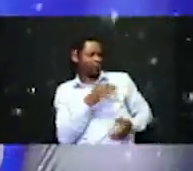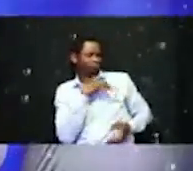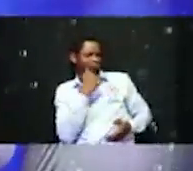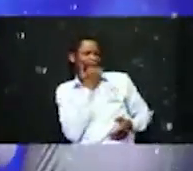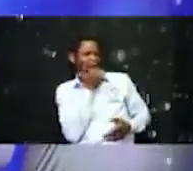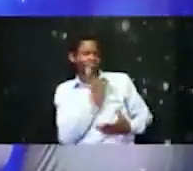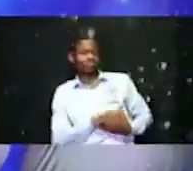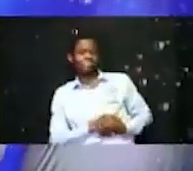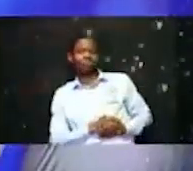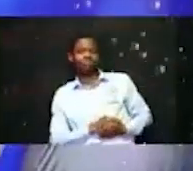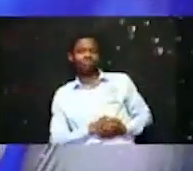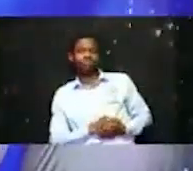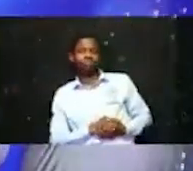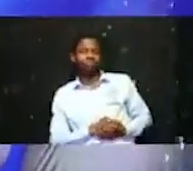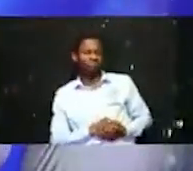Dependable.